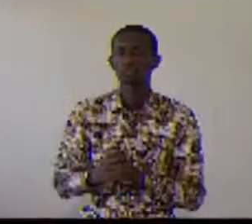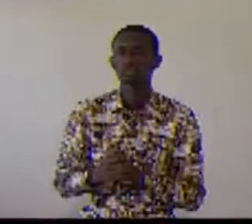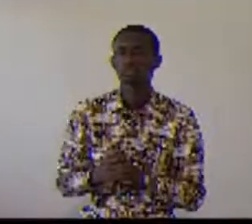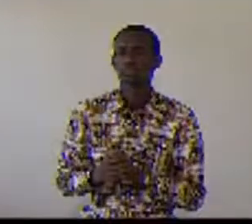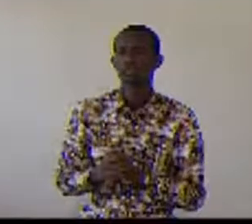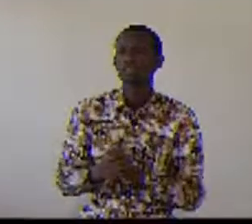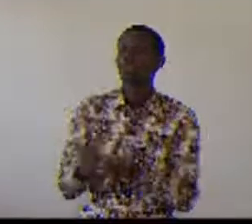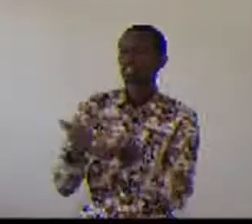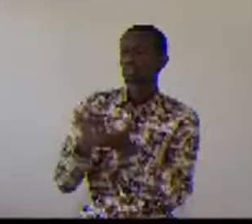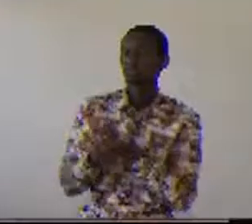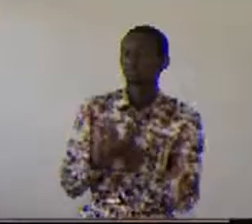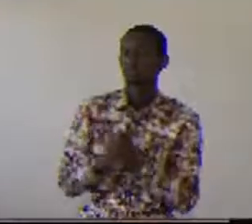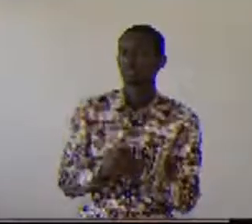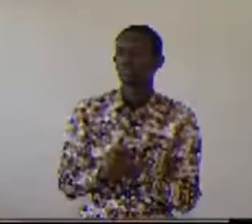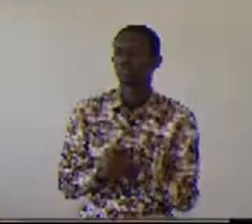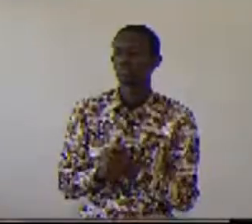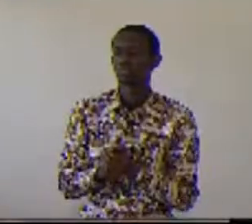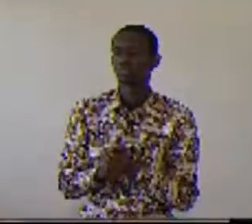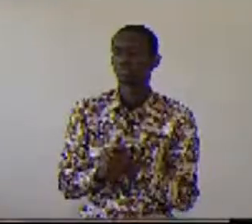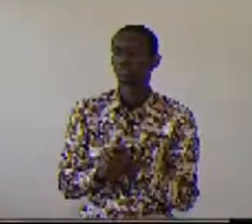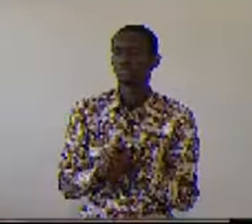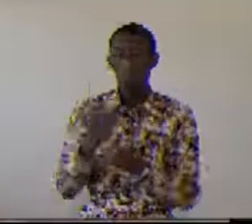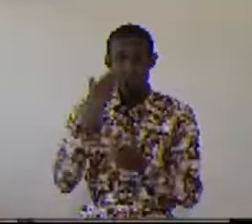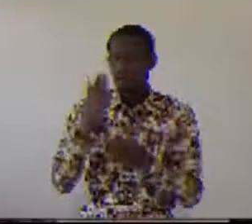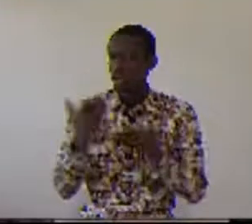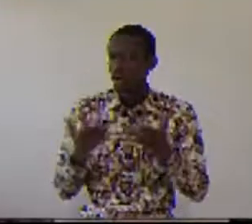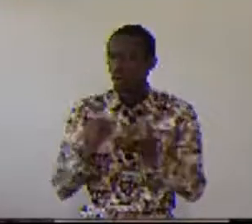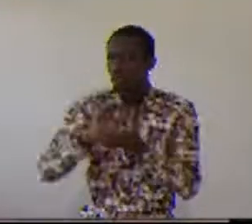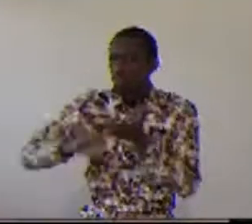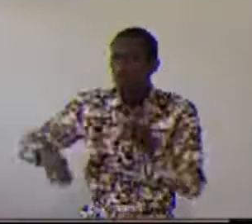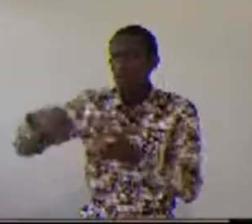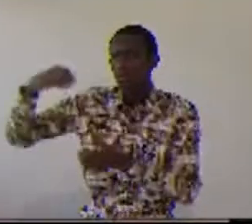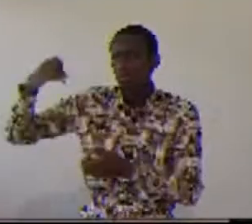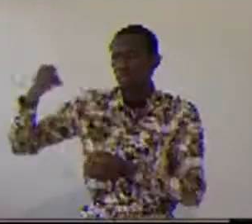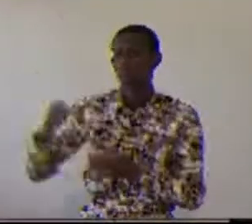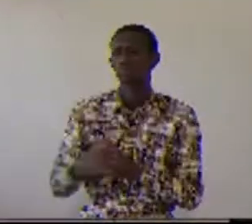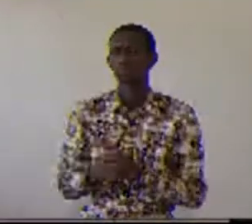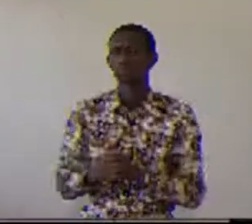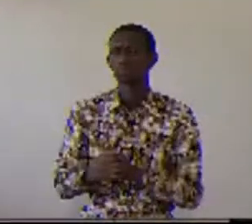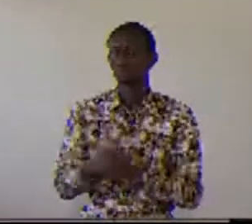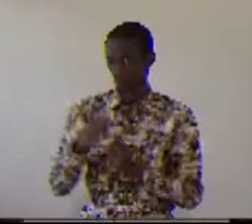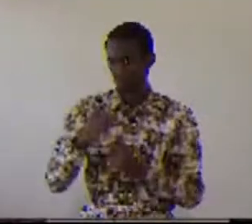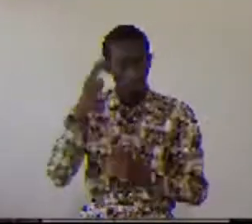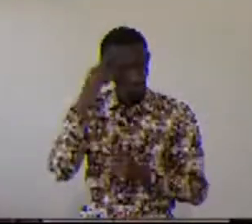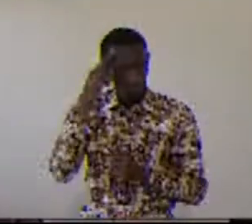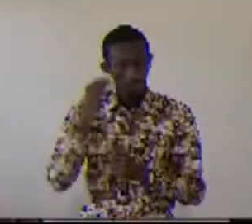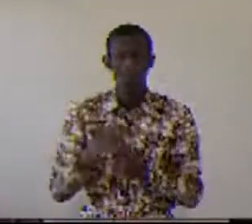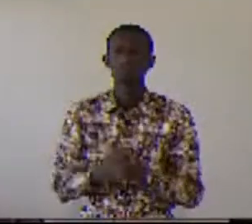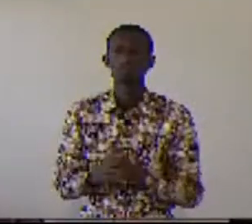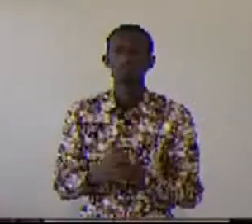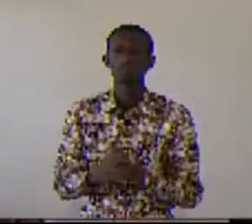Remember, how do we determine the ease by which an element will lose the